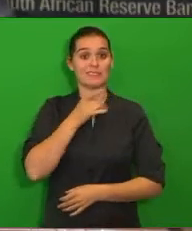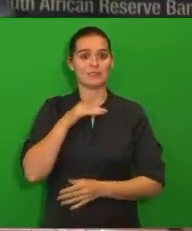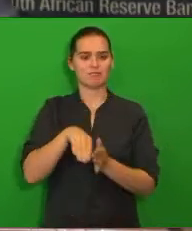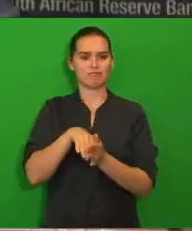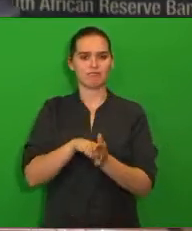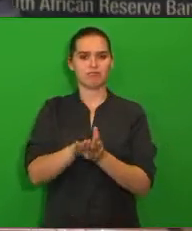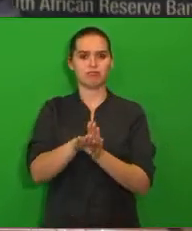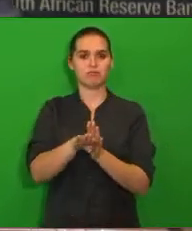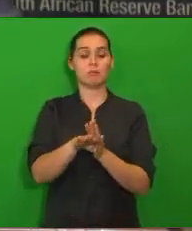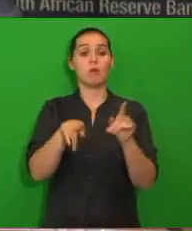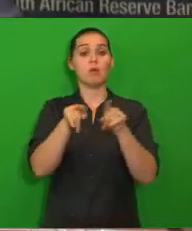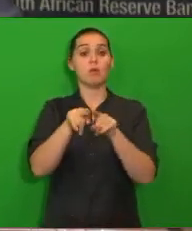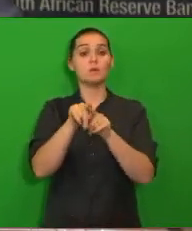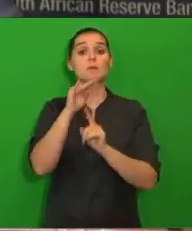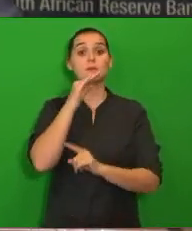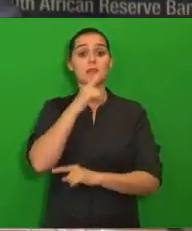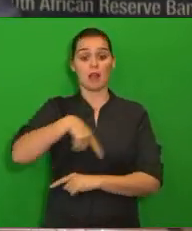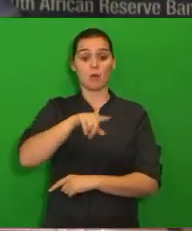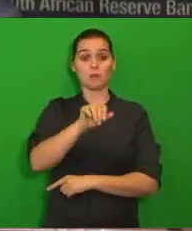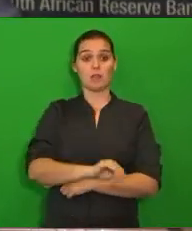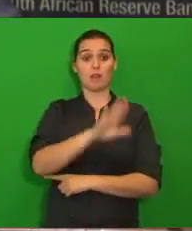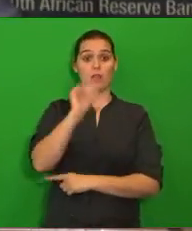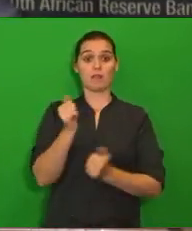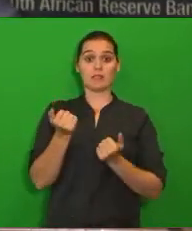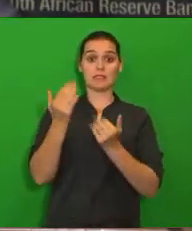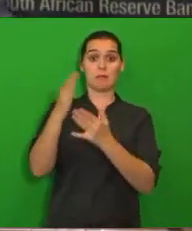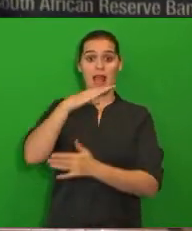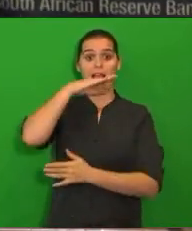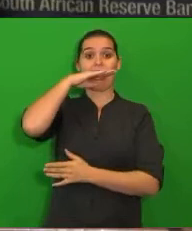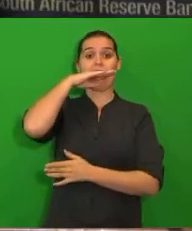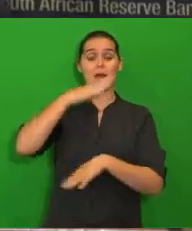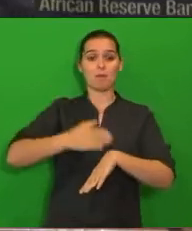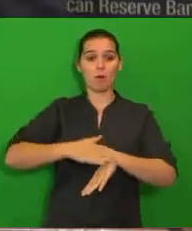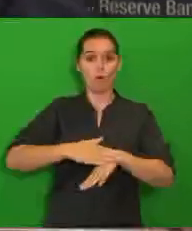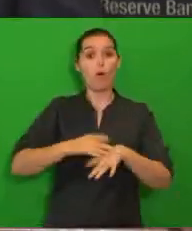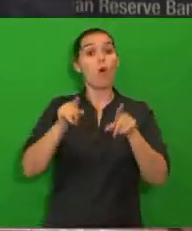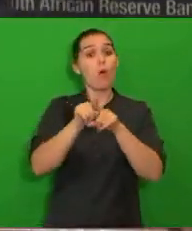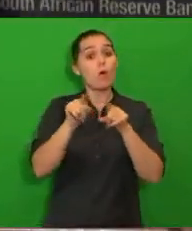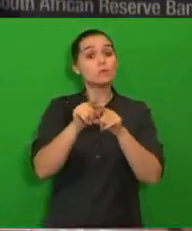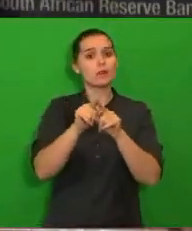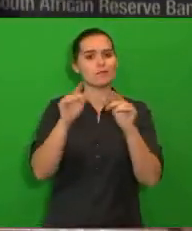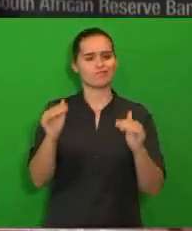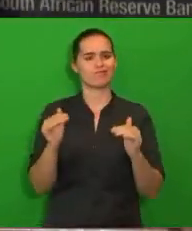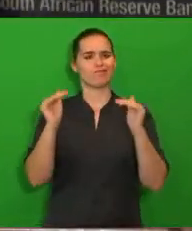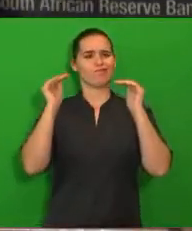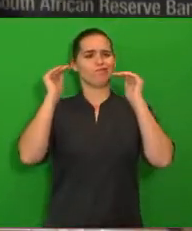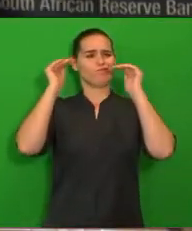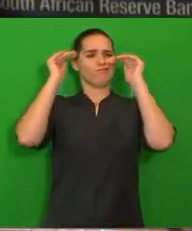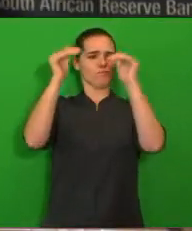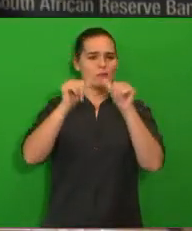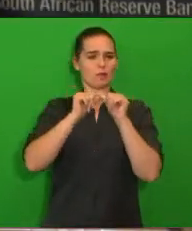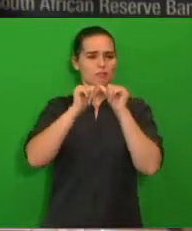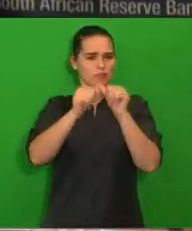geopolitical risks, further domestic supply constraints, and or sustained higher